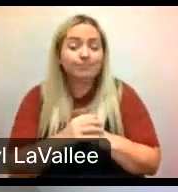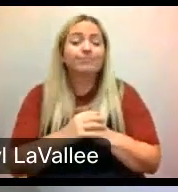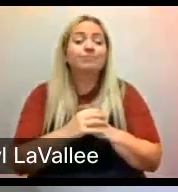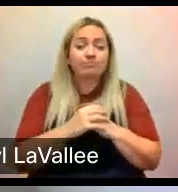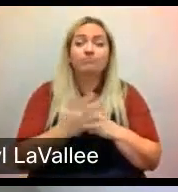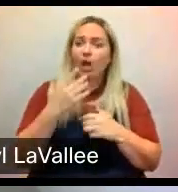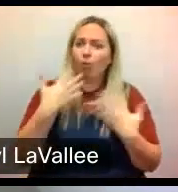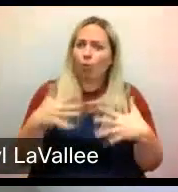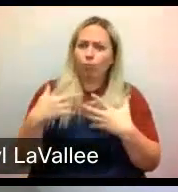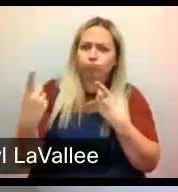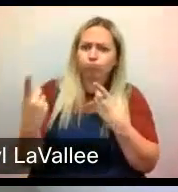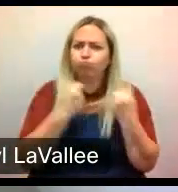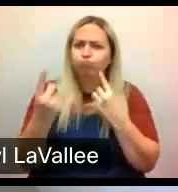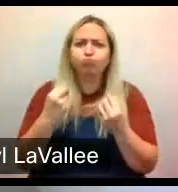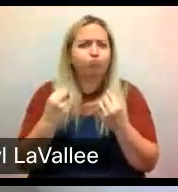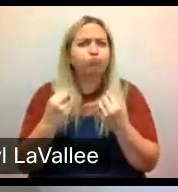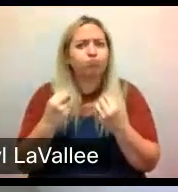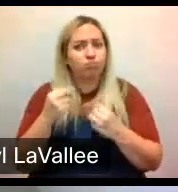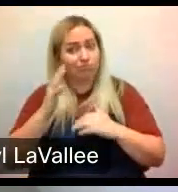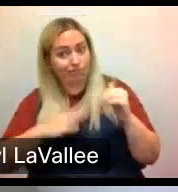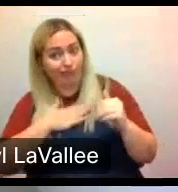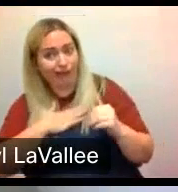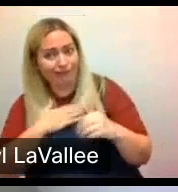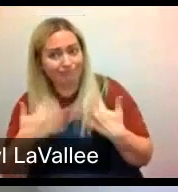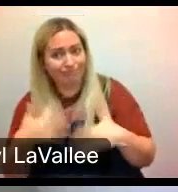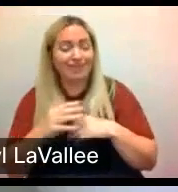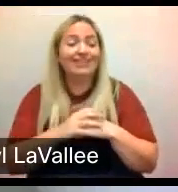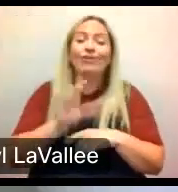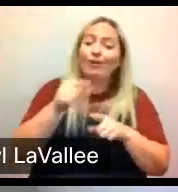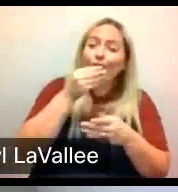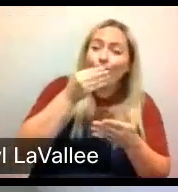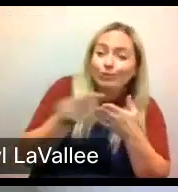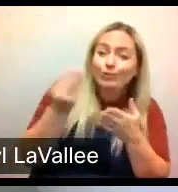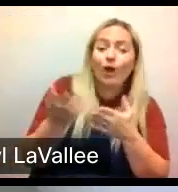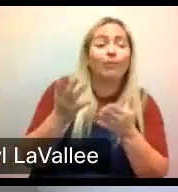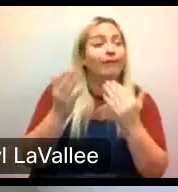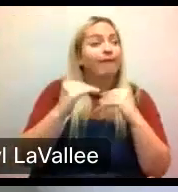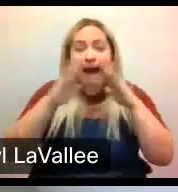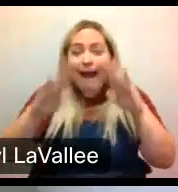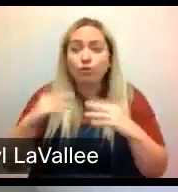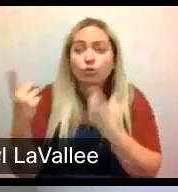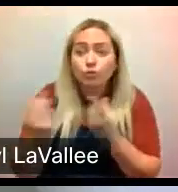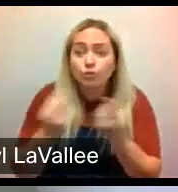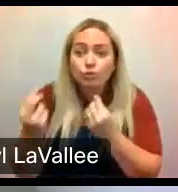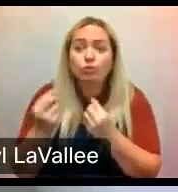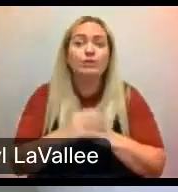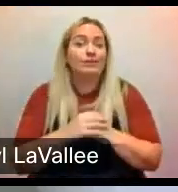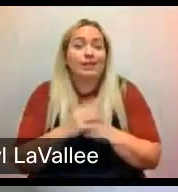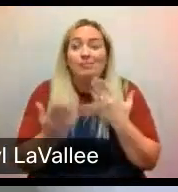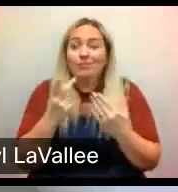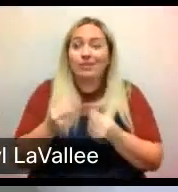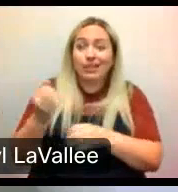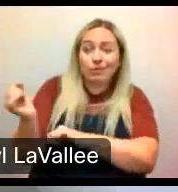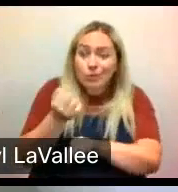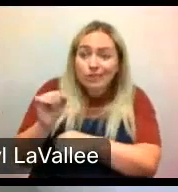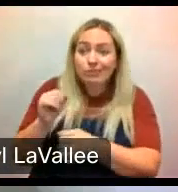had a very productive weekend, much more productive than mine. He went grocery shopping. He did house chores. You know, maybe he did some sweeping or